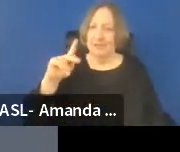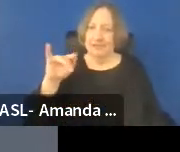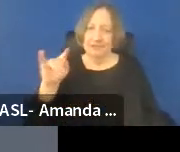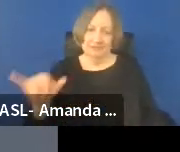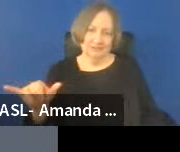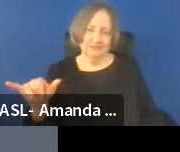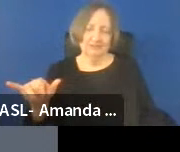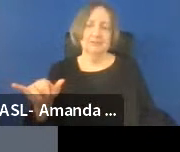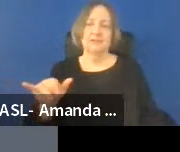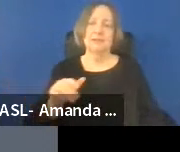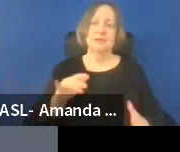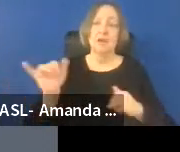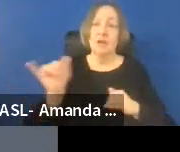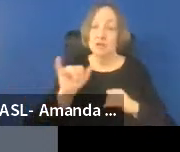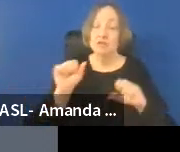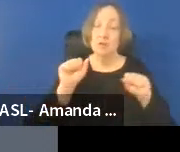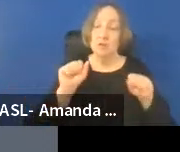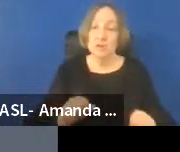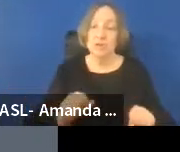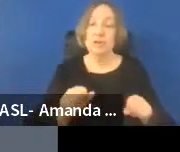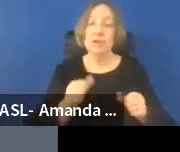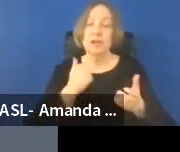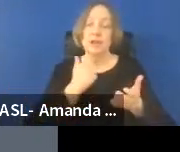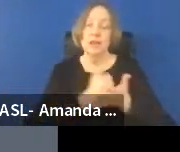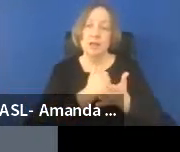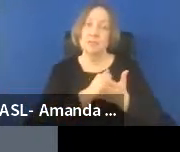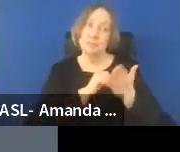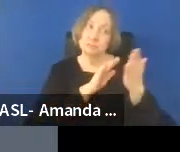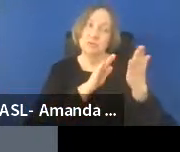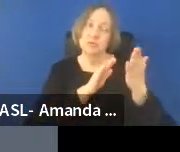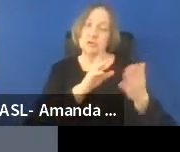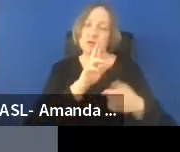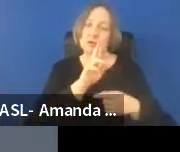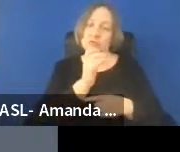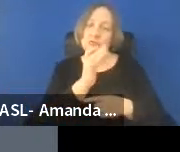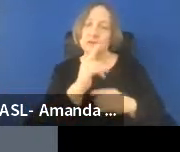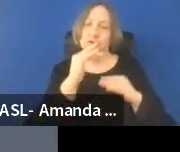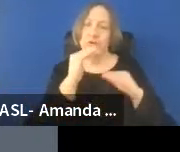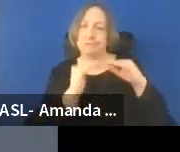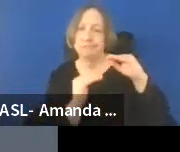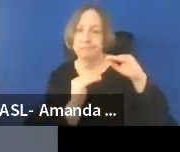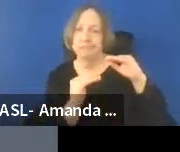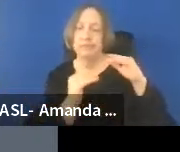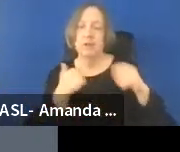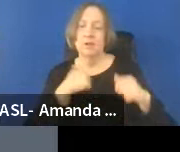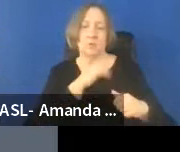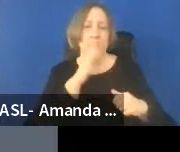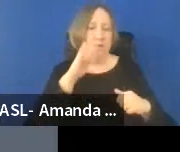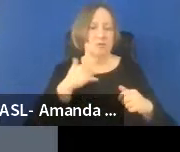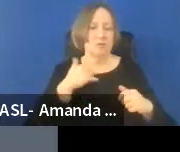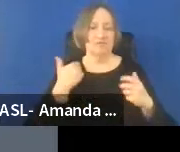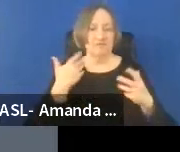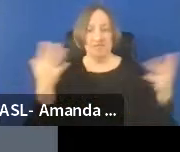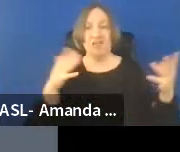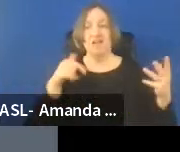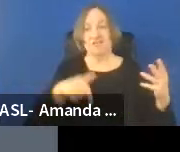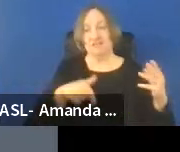to facilitate and address, like, racial inequities, which we know we have a lot of in the